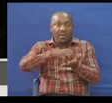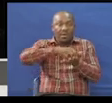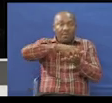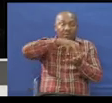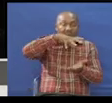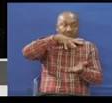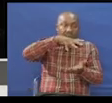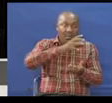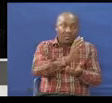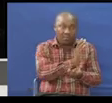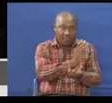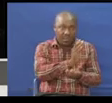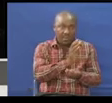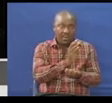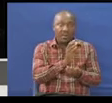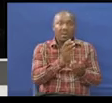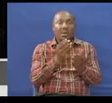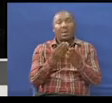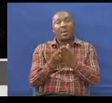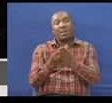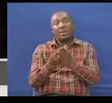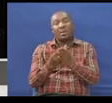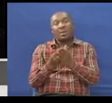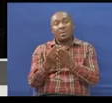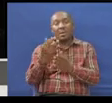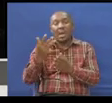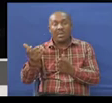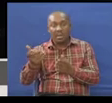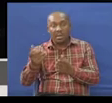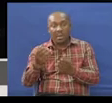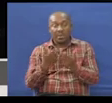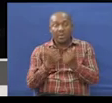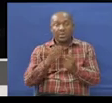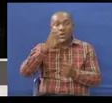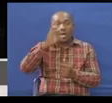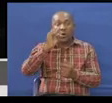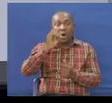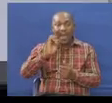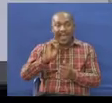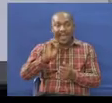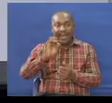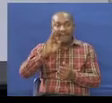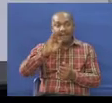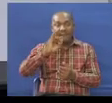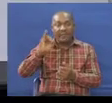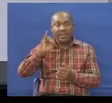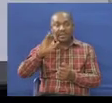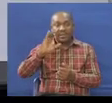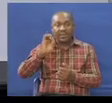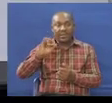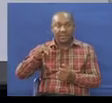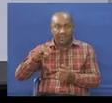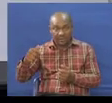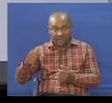is x. We have the variable, which is x. And we have these numbers here. The coefficient of x squared here is what? It's 2. And the coefficient